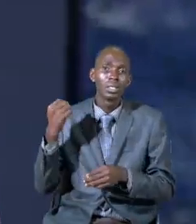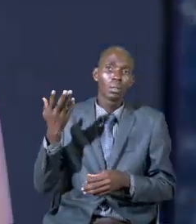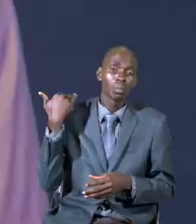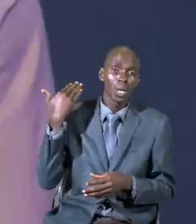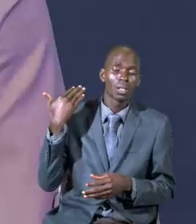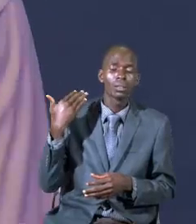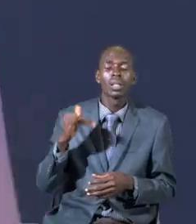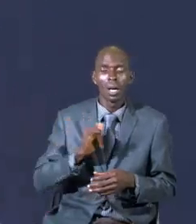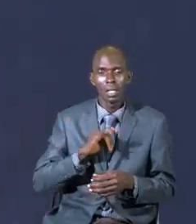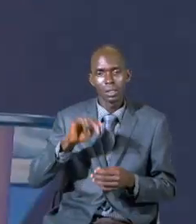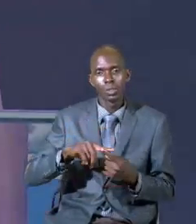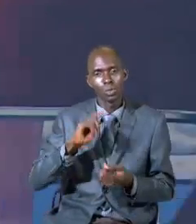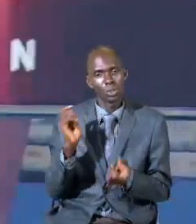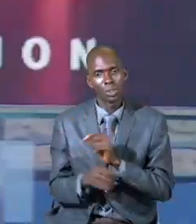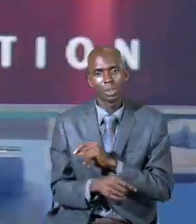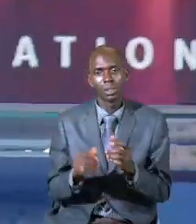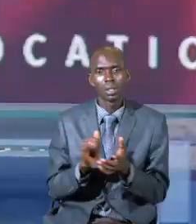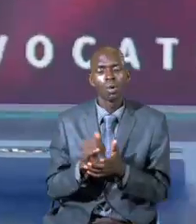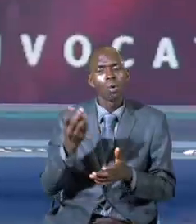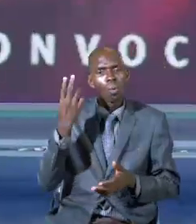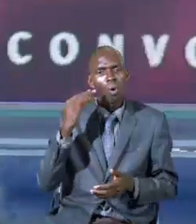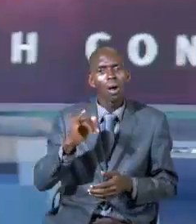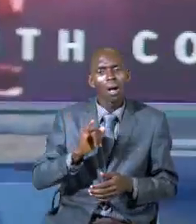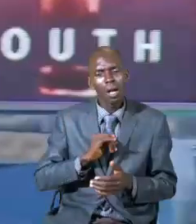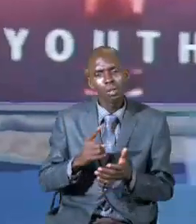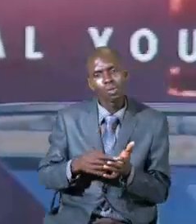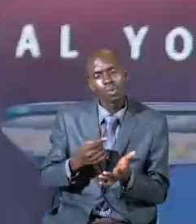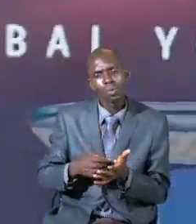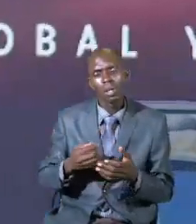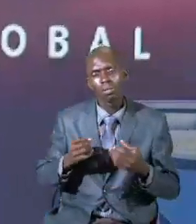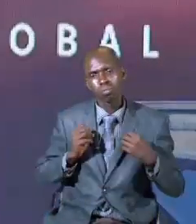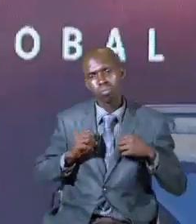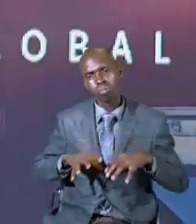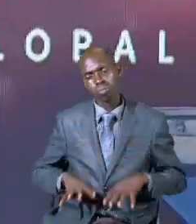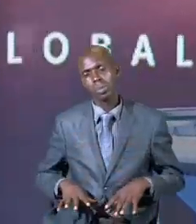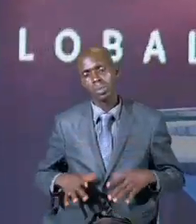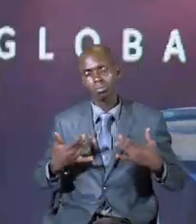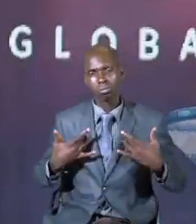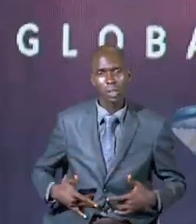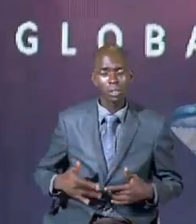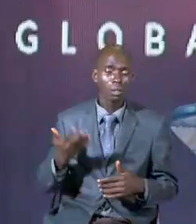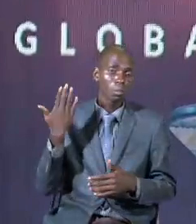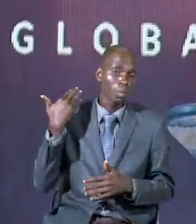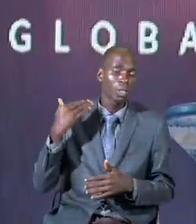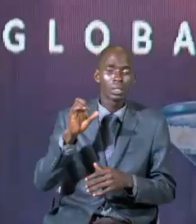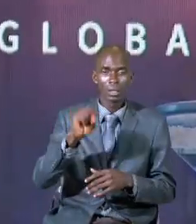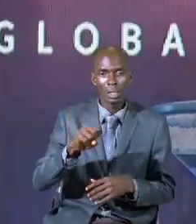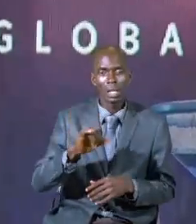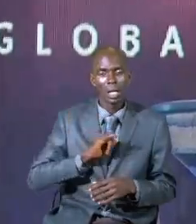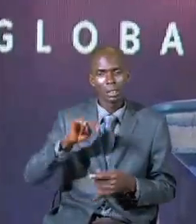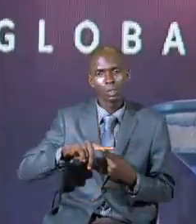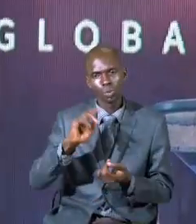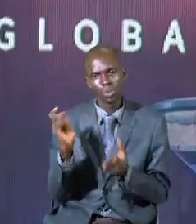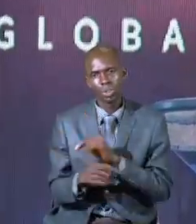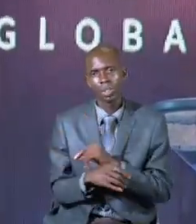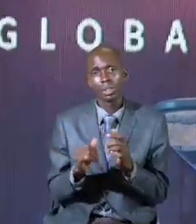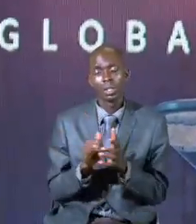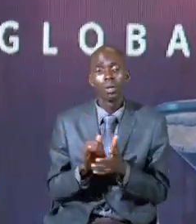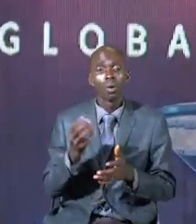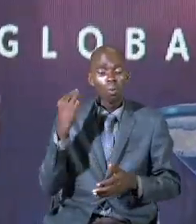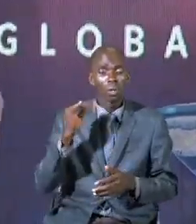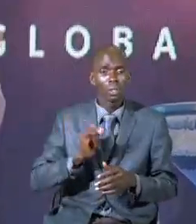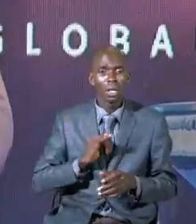sometimes discouraged in despair? Yes, I had to mend that. Was I just going here and there without knowing what